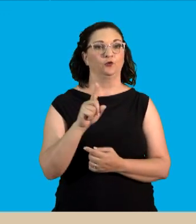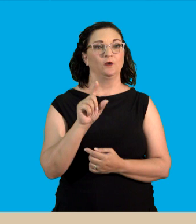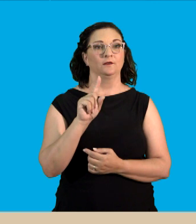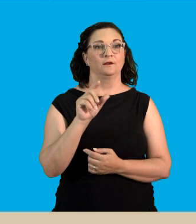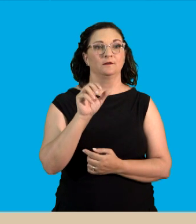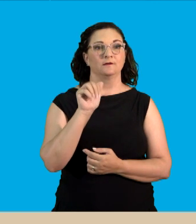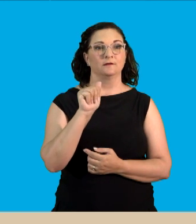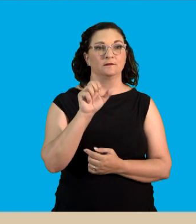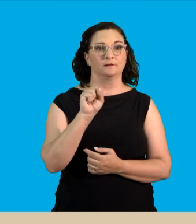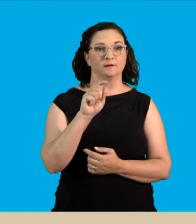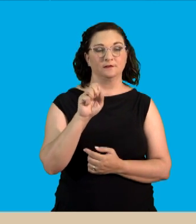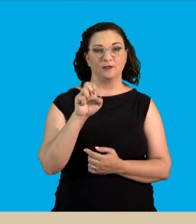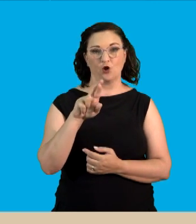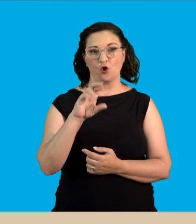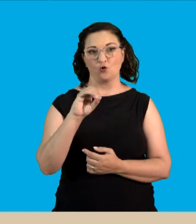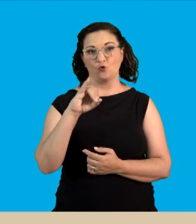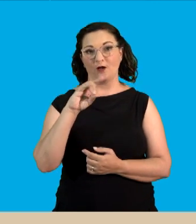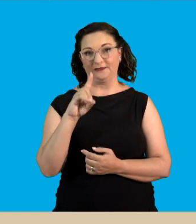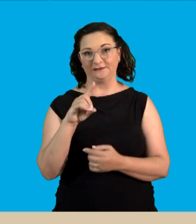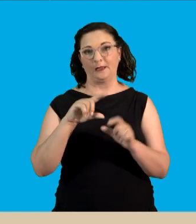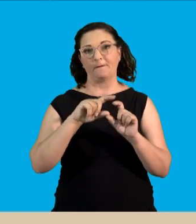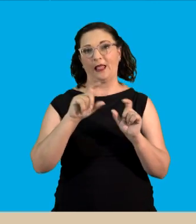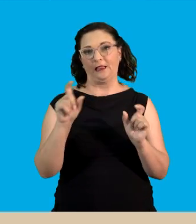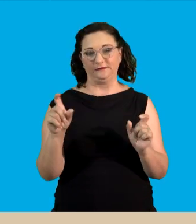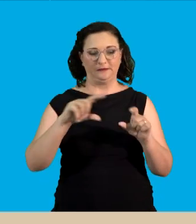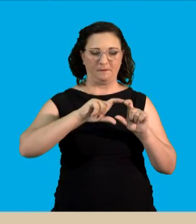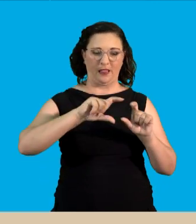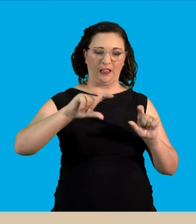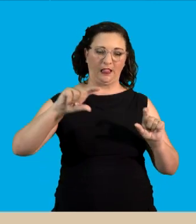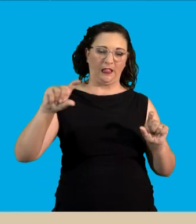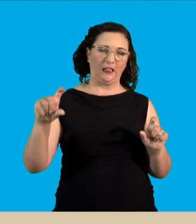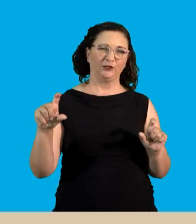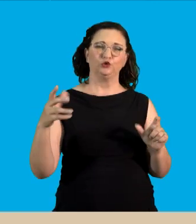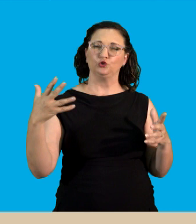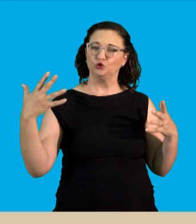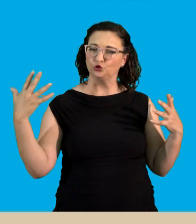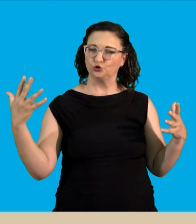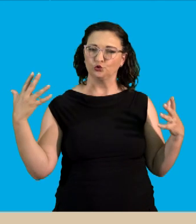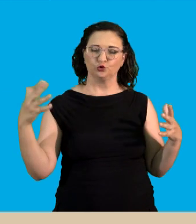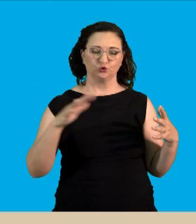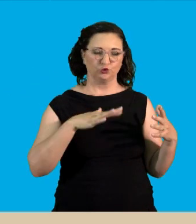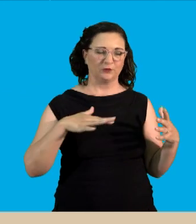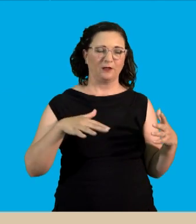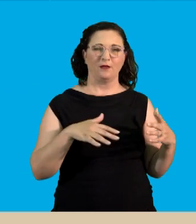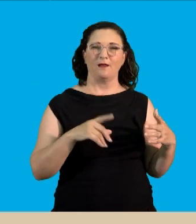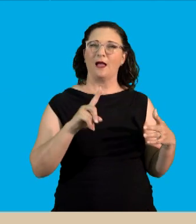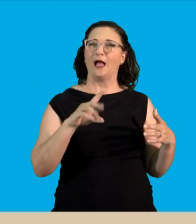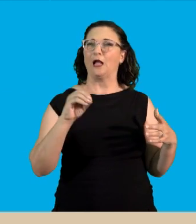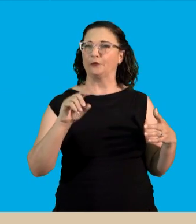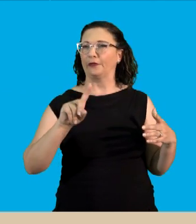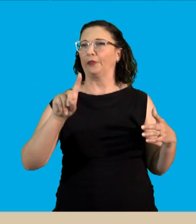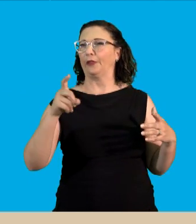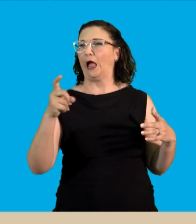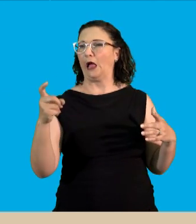called the asteroid belt. Now, this belt, it is a huge area in which hundreds